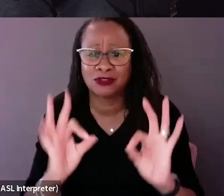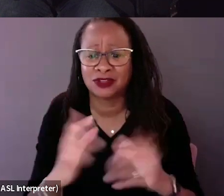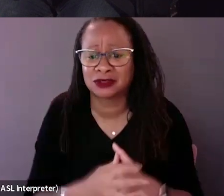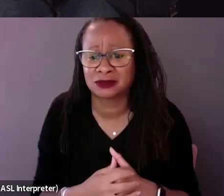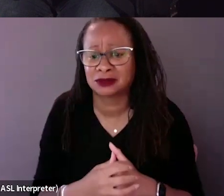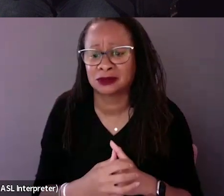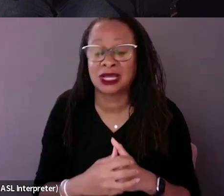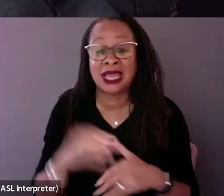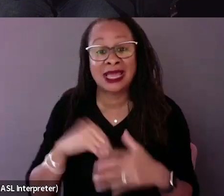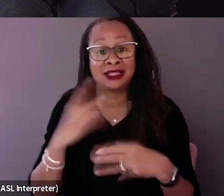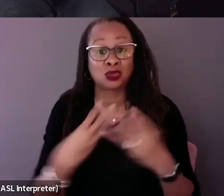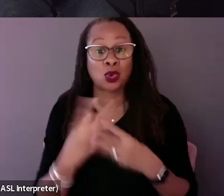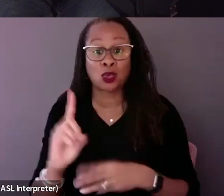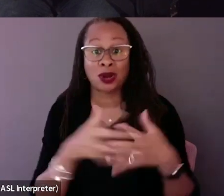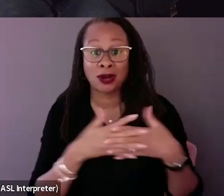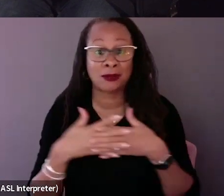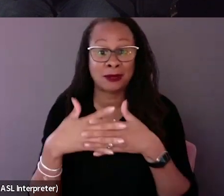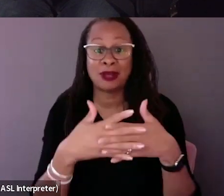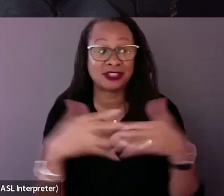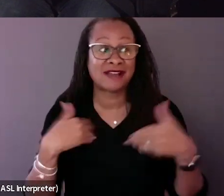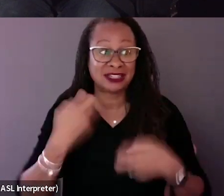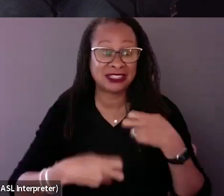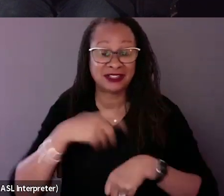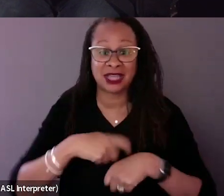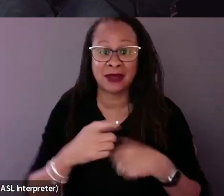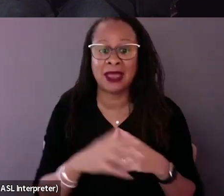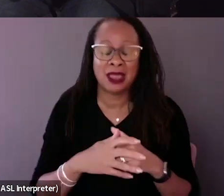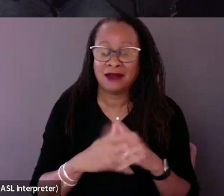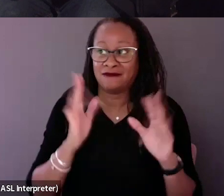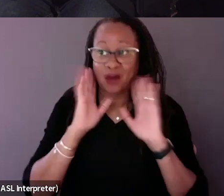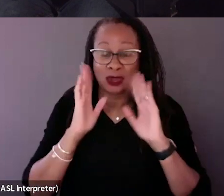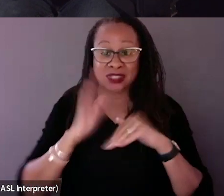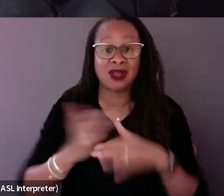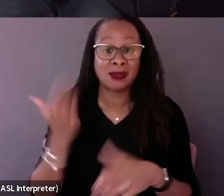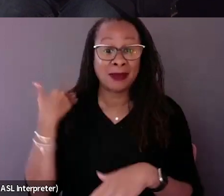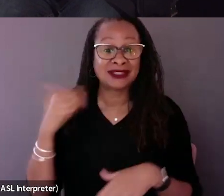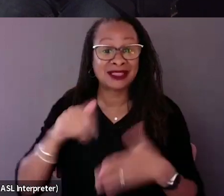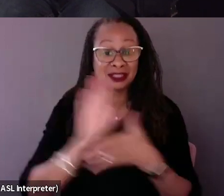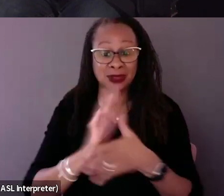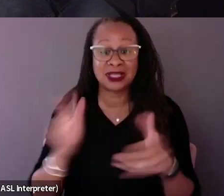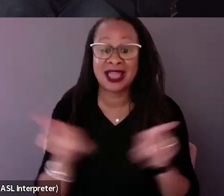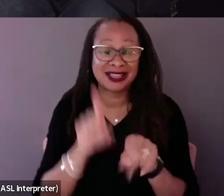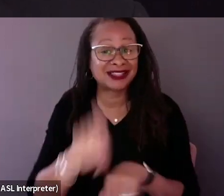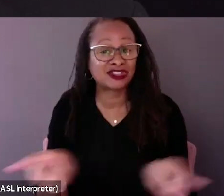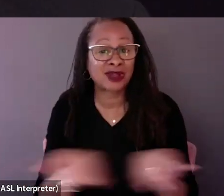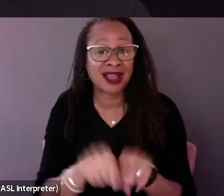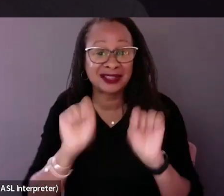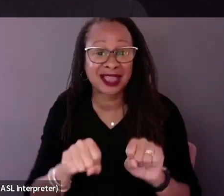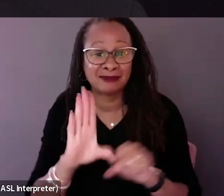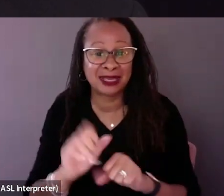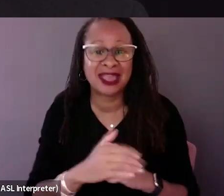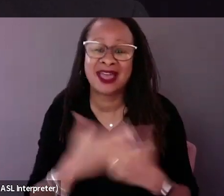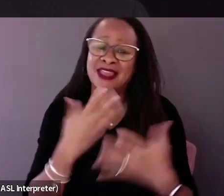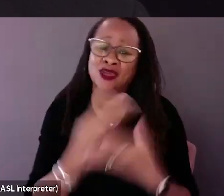and in this world where America's having a hard time dealing with its past, movie is as necessary as it gets. So thank you